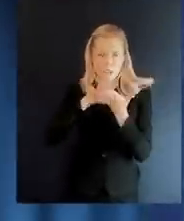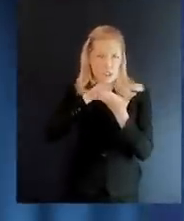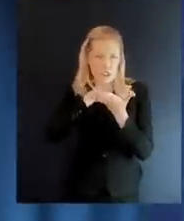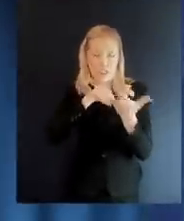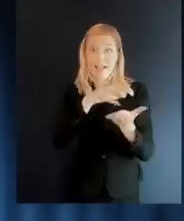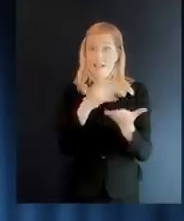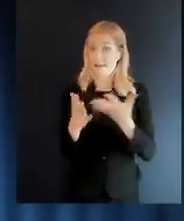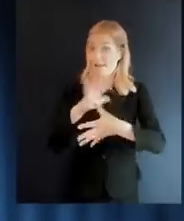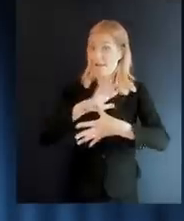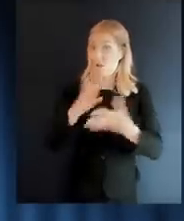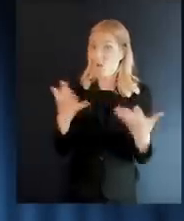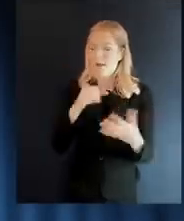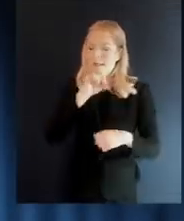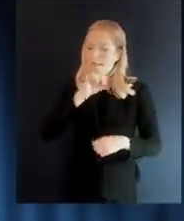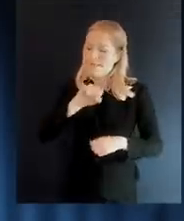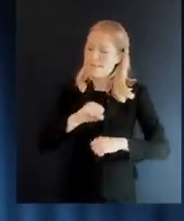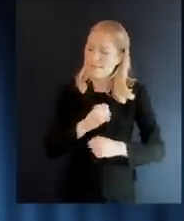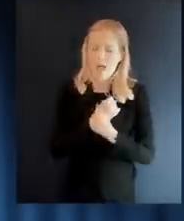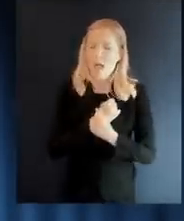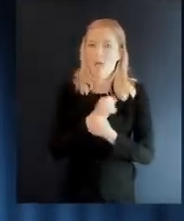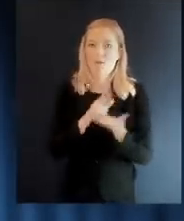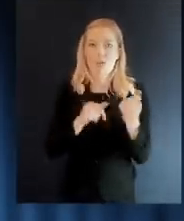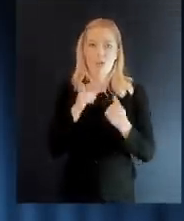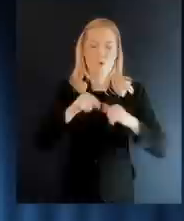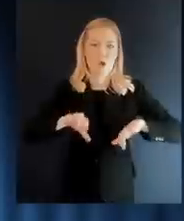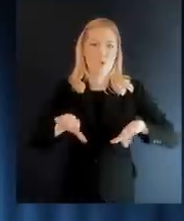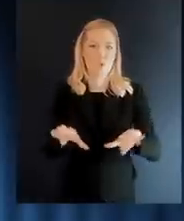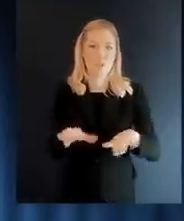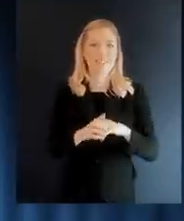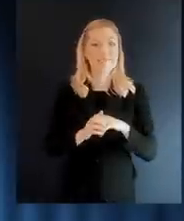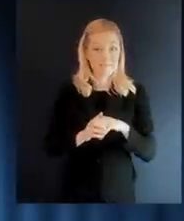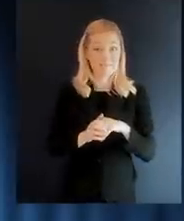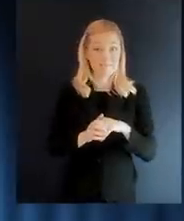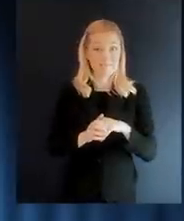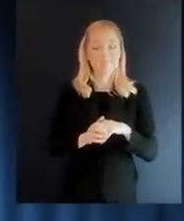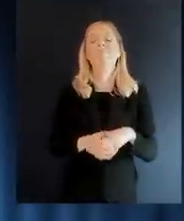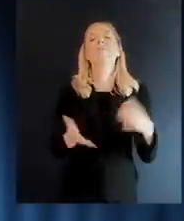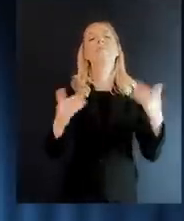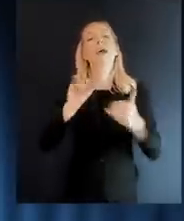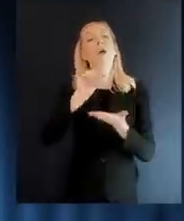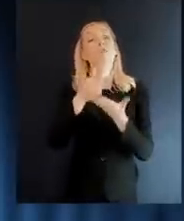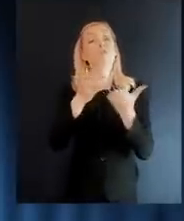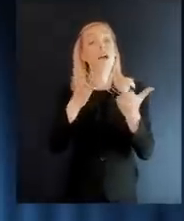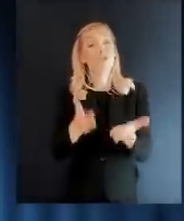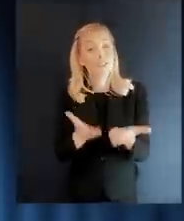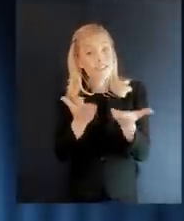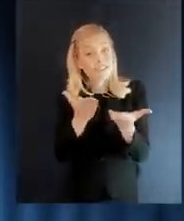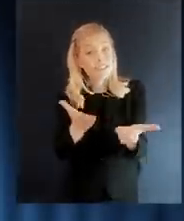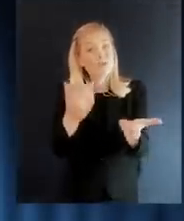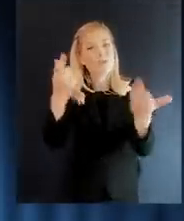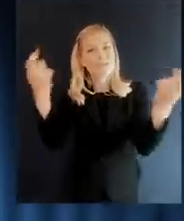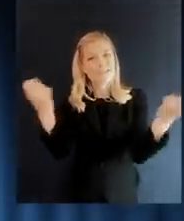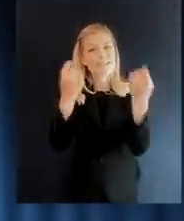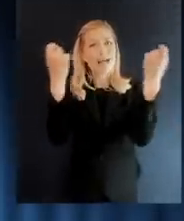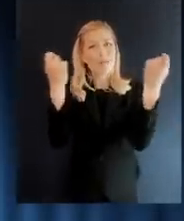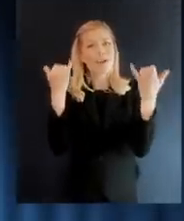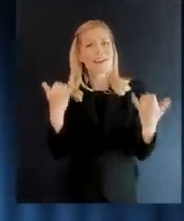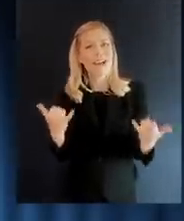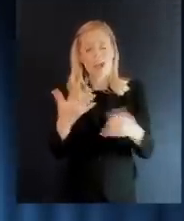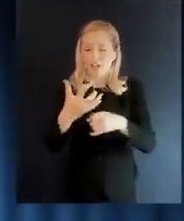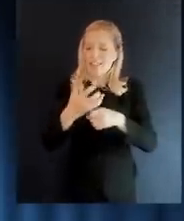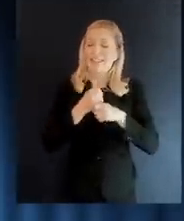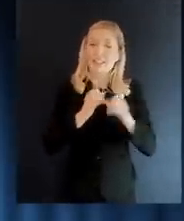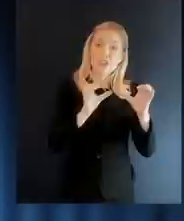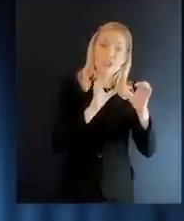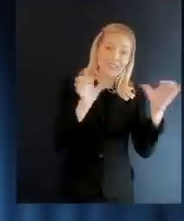do." Graduates, as you celebrate the success of earning your certificate, technical diploma, or